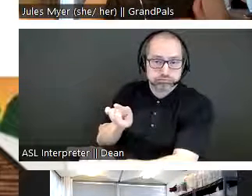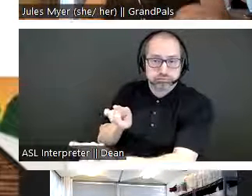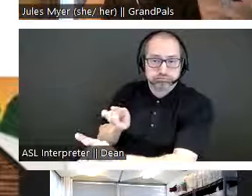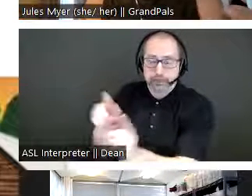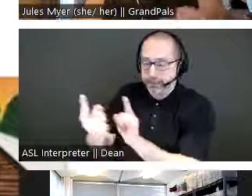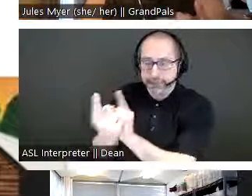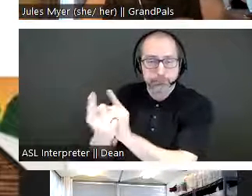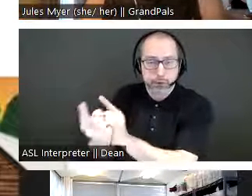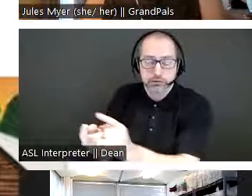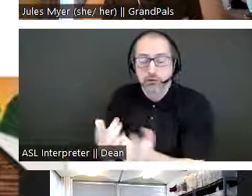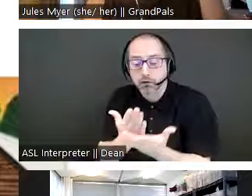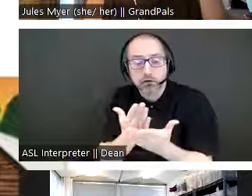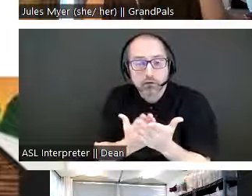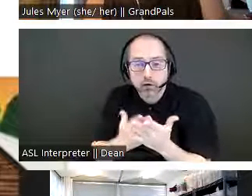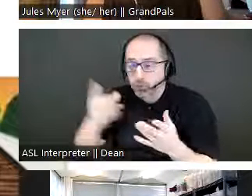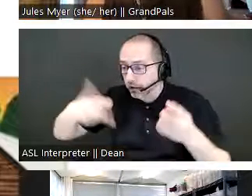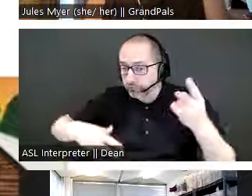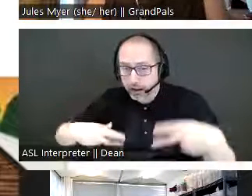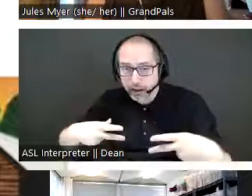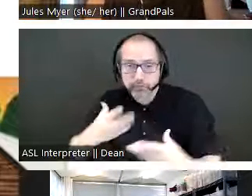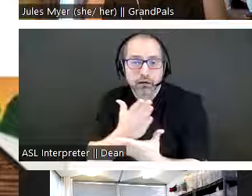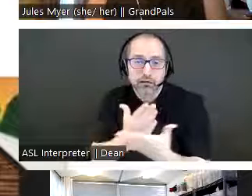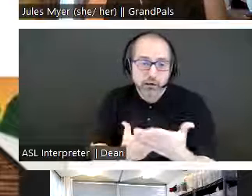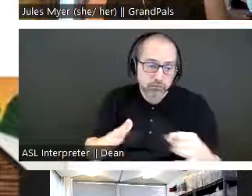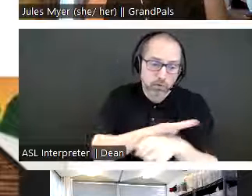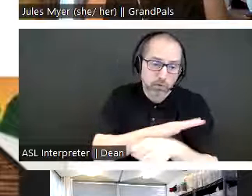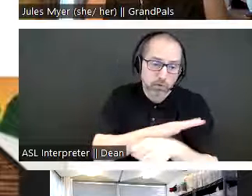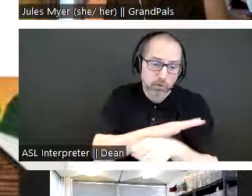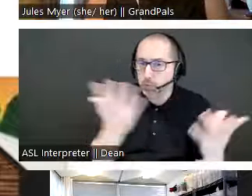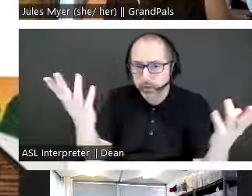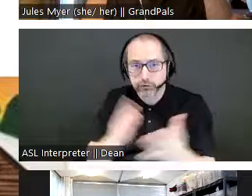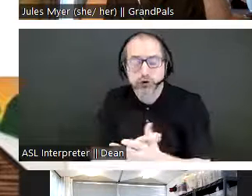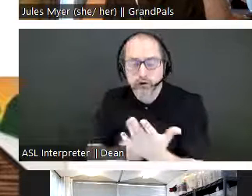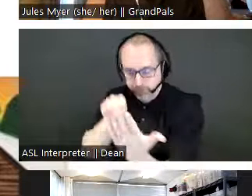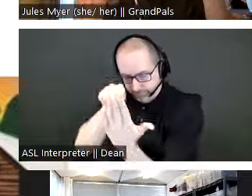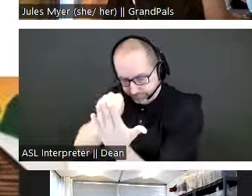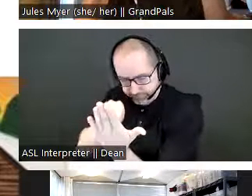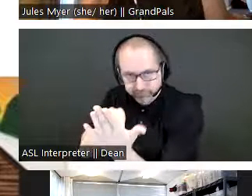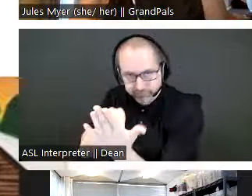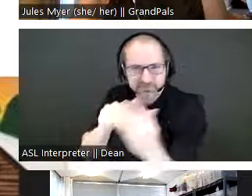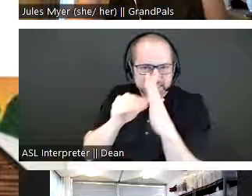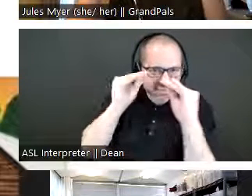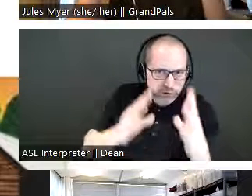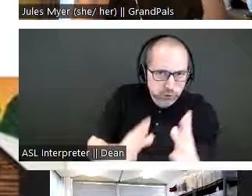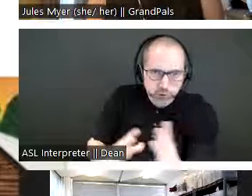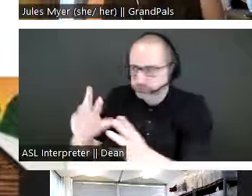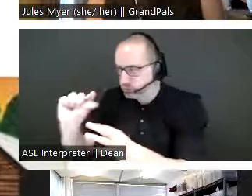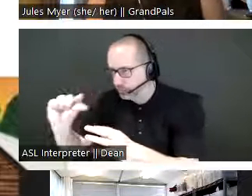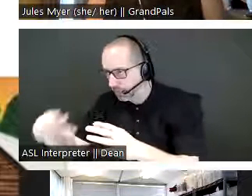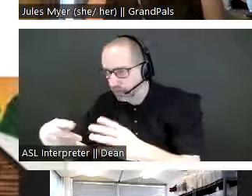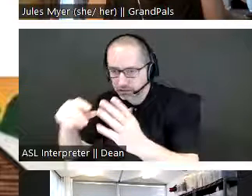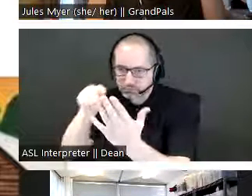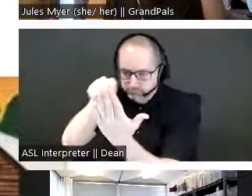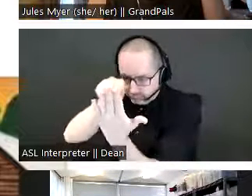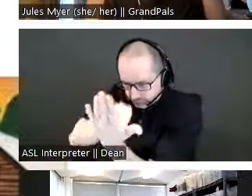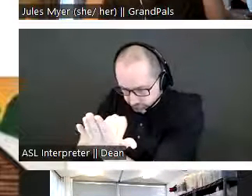be a bit of a hybrid between the two. But together they establish what's going to work best for them and their needs. The other thing that they